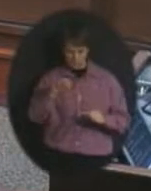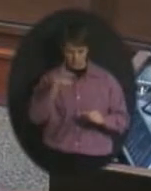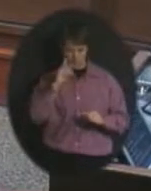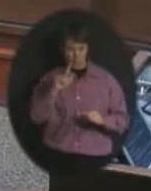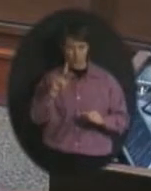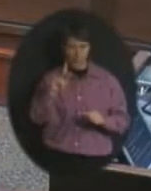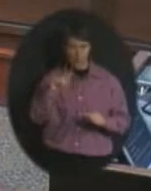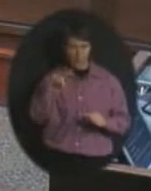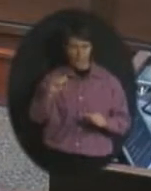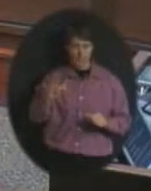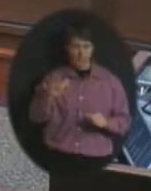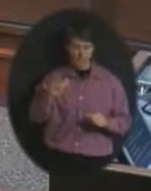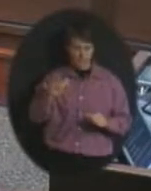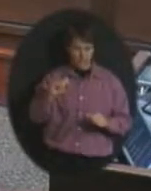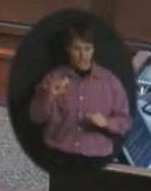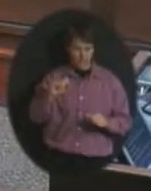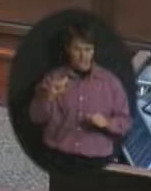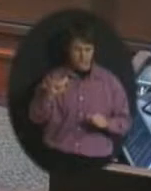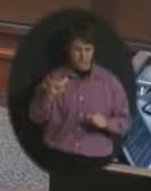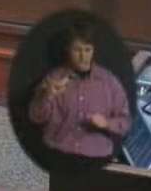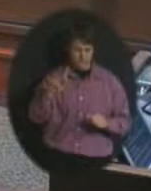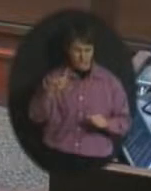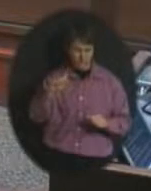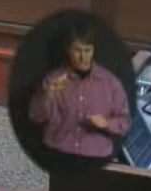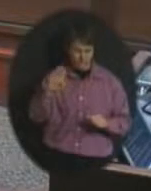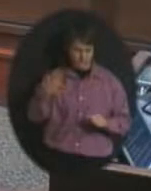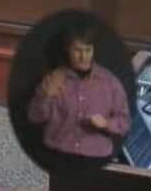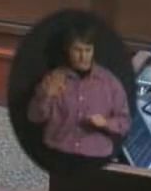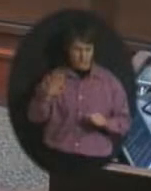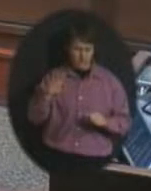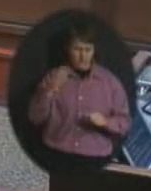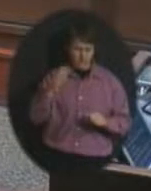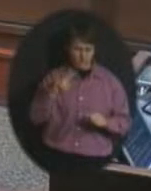of School Boards Region 15 Vice President position.